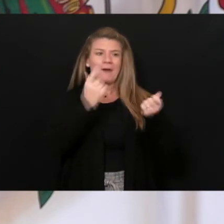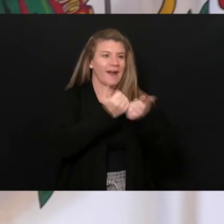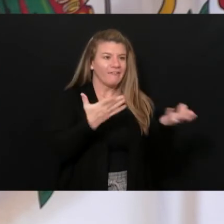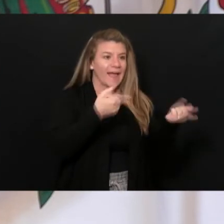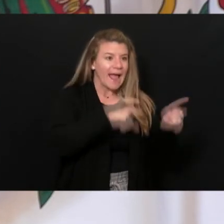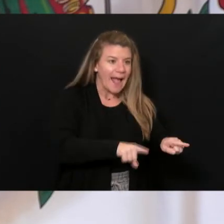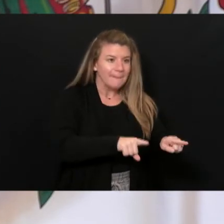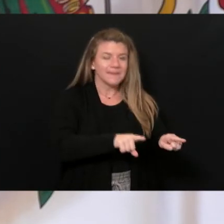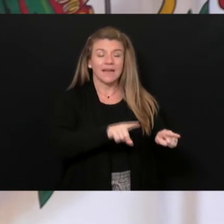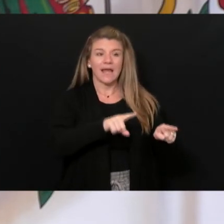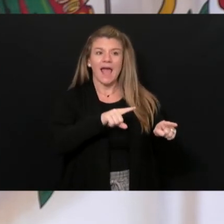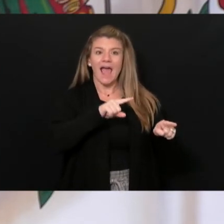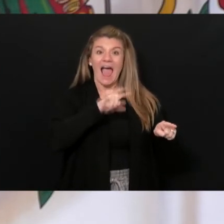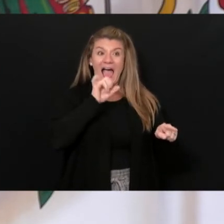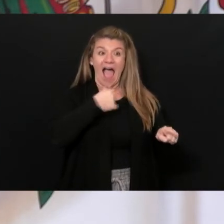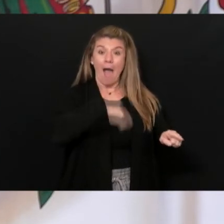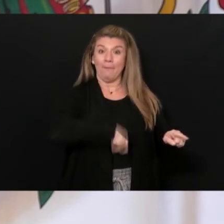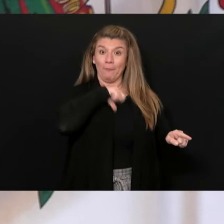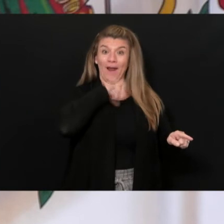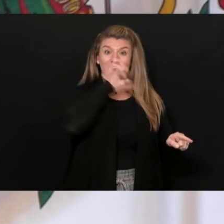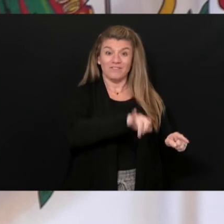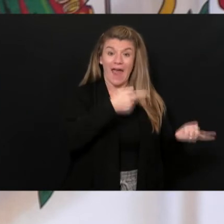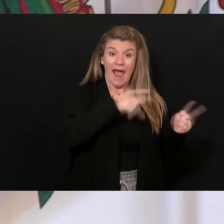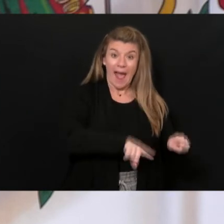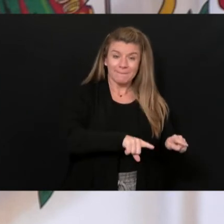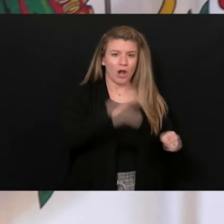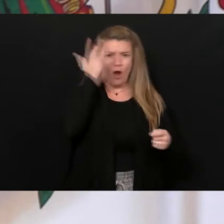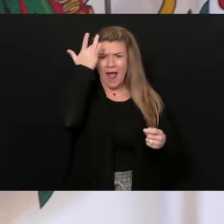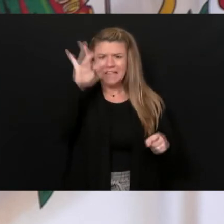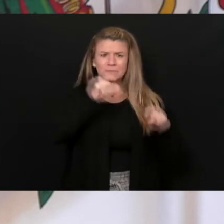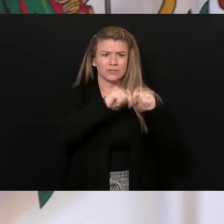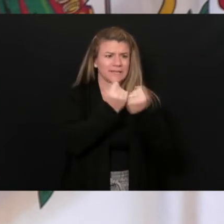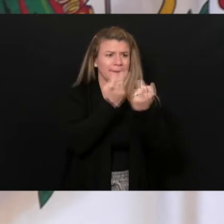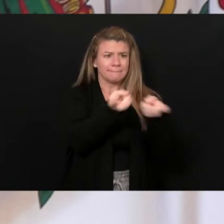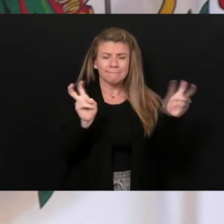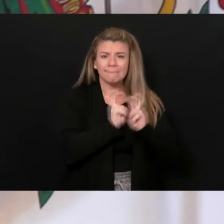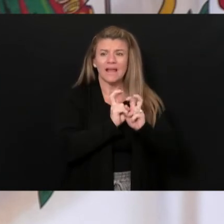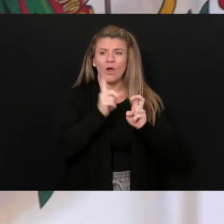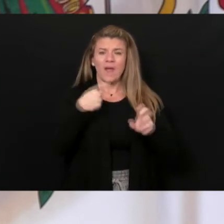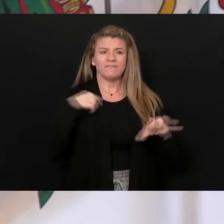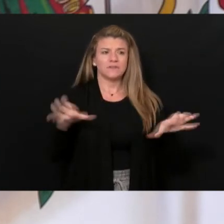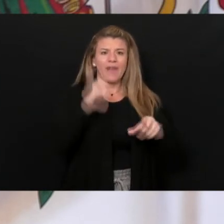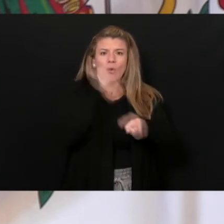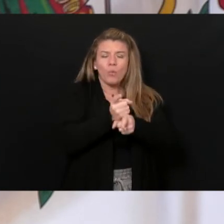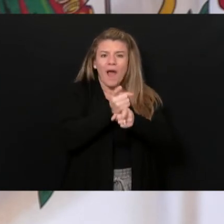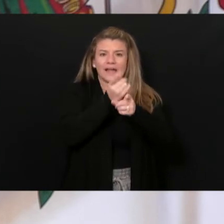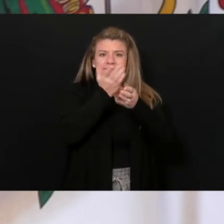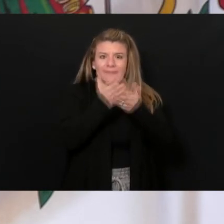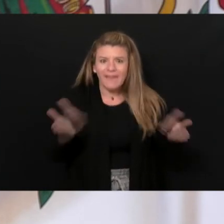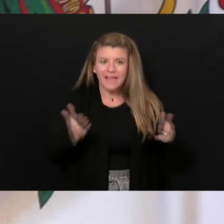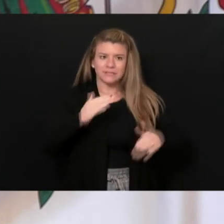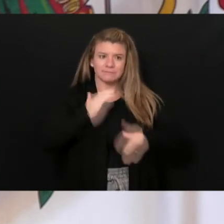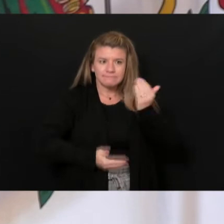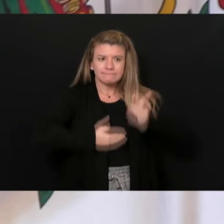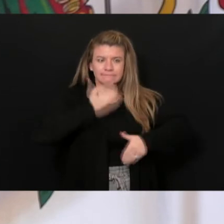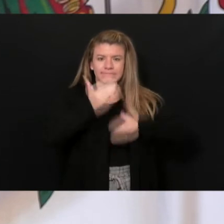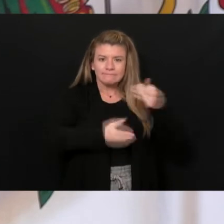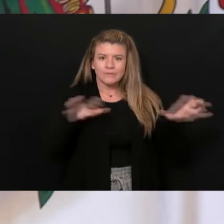makes me really proud, that our experts have pushed right buttons in the right places and they've done good